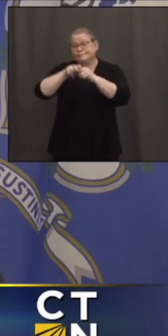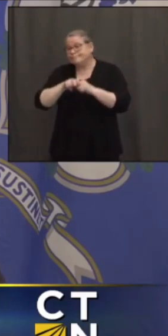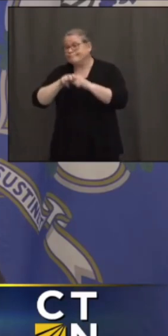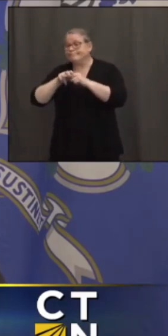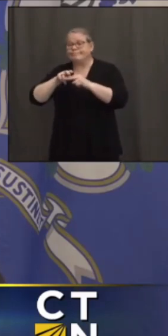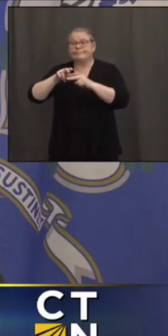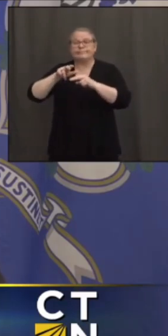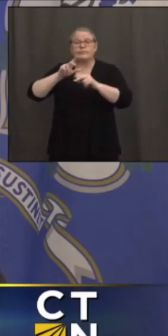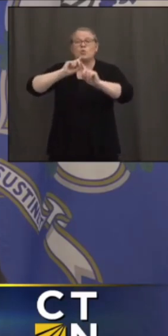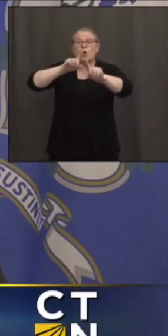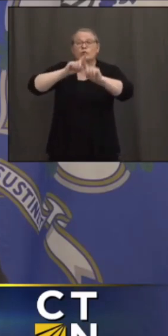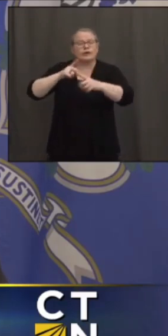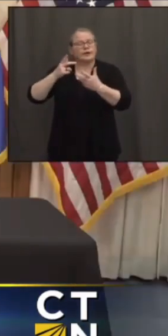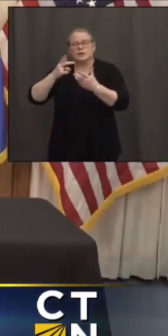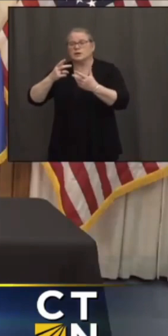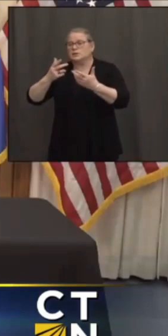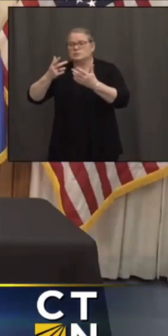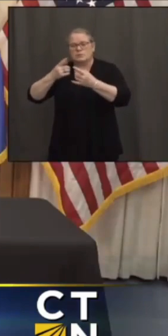few weeks.